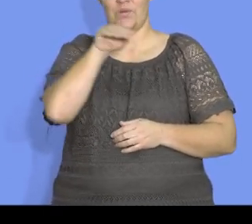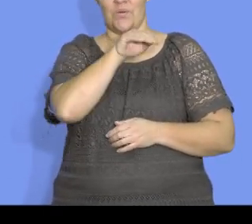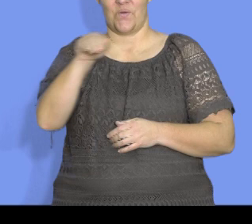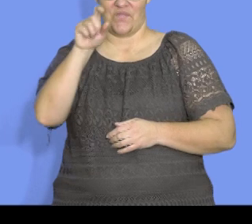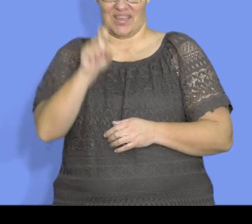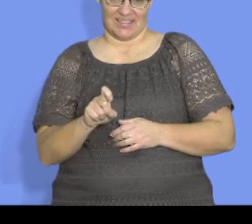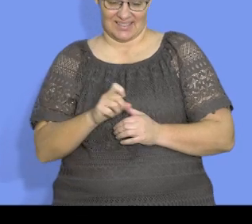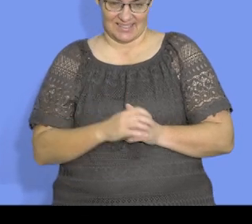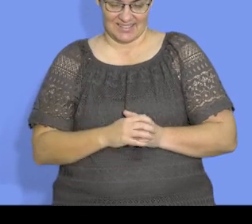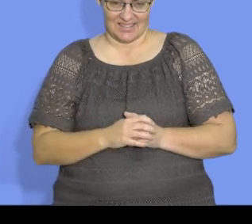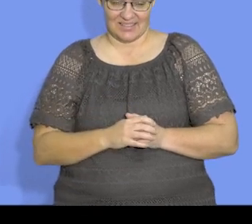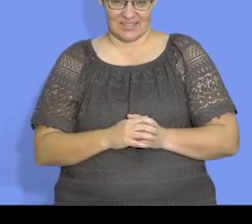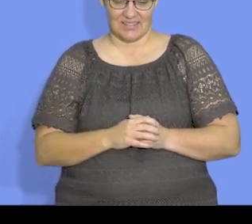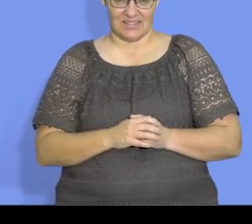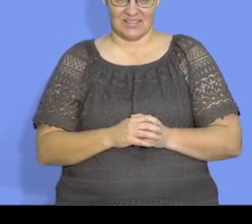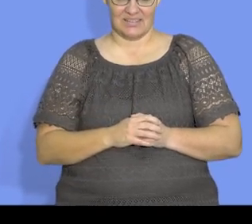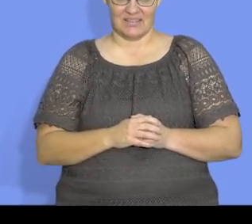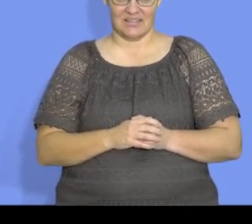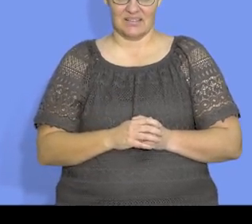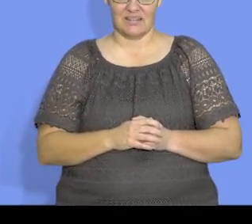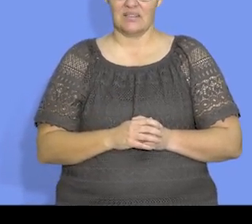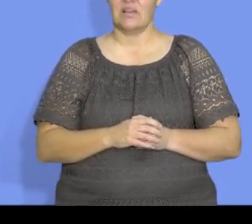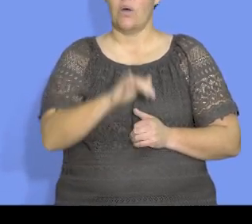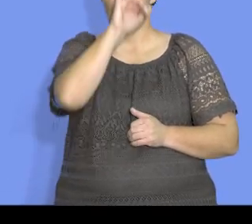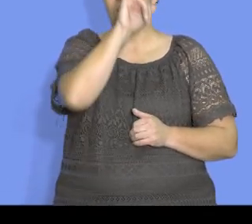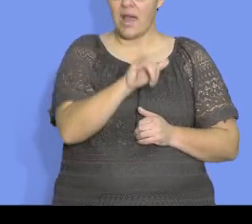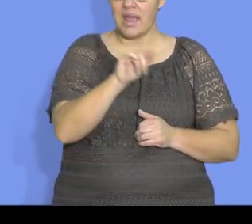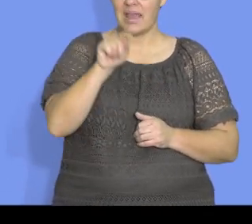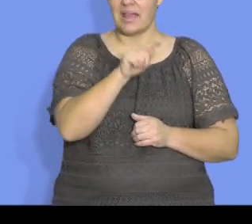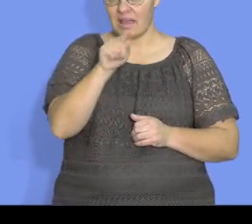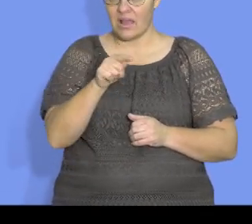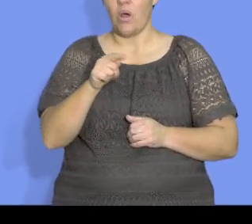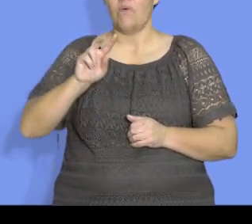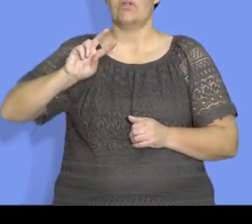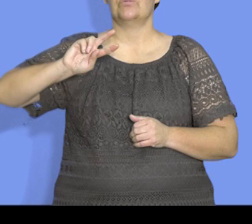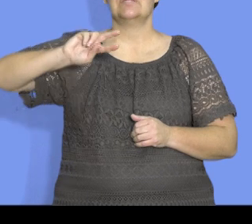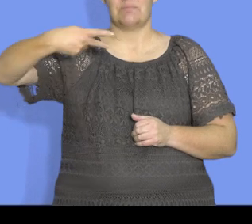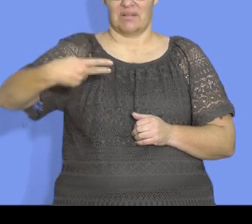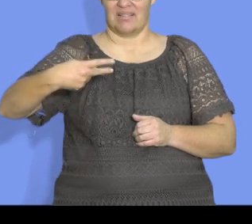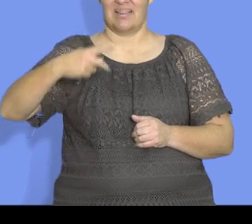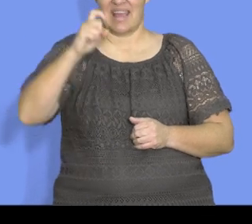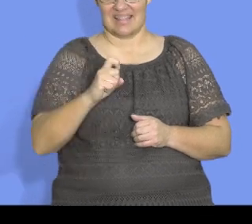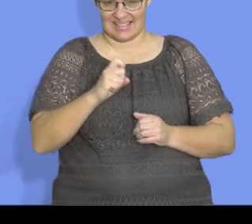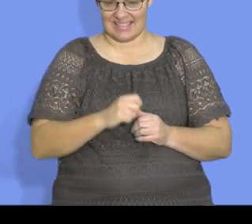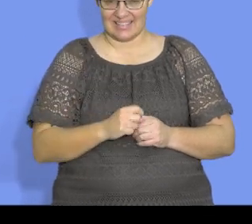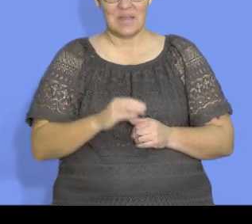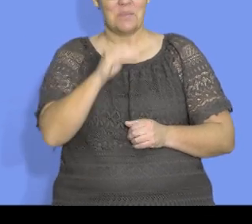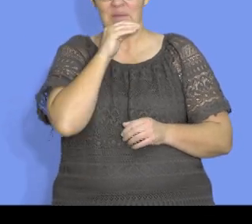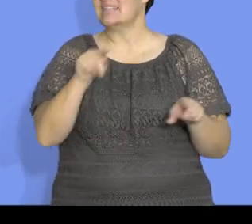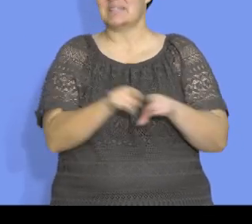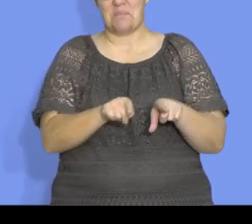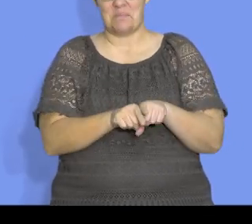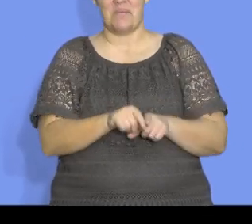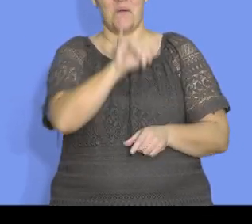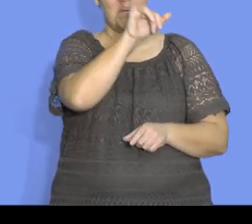proportional to 1 over x. Its y is directly proportional to the reciprocal of x, which is the same